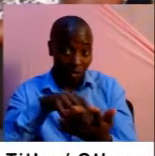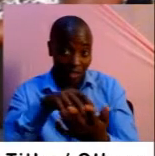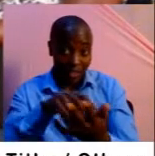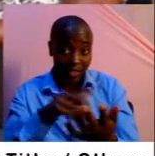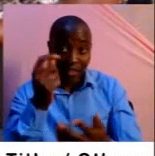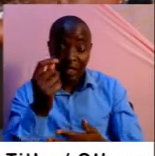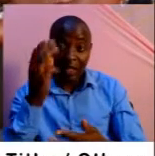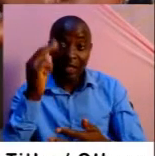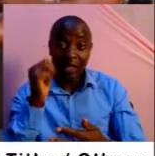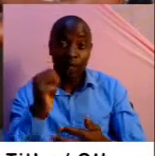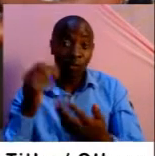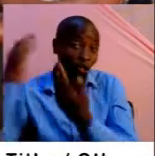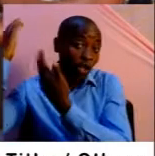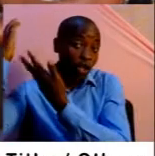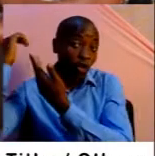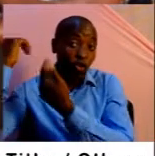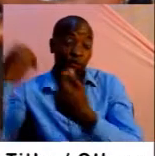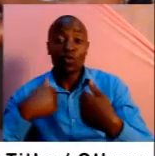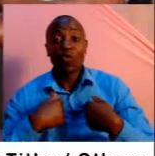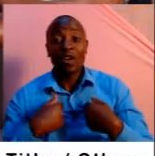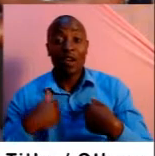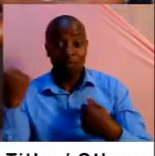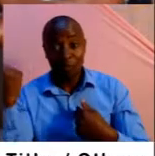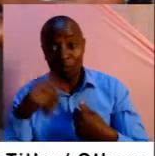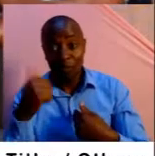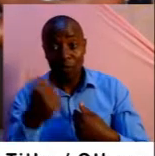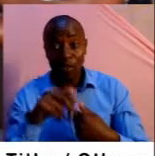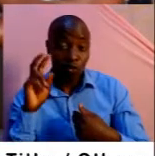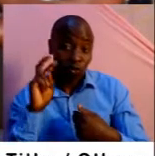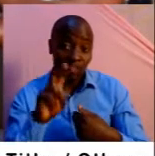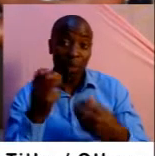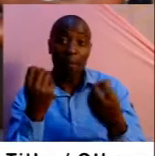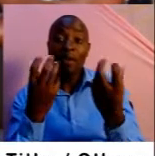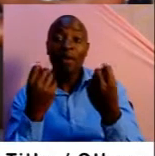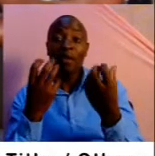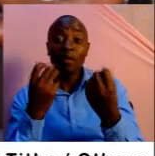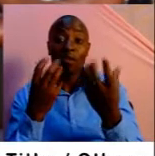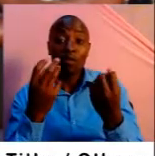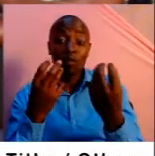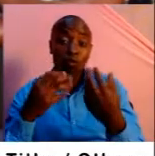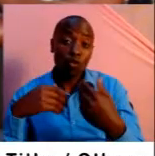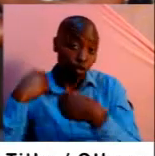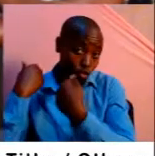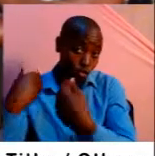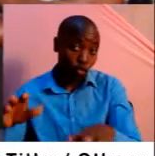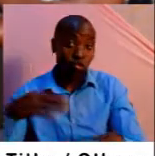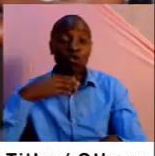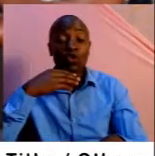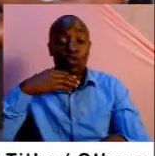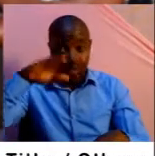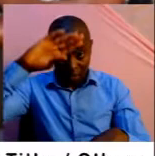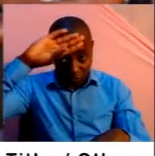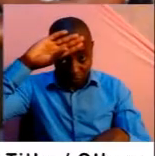the expectations are not met, then many people give up. Sure. They don't want to endure and